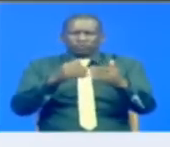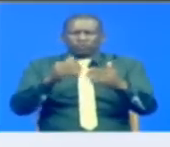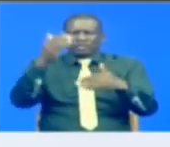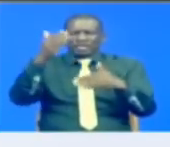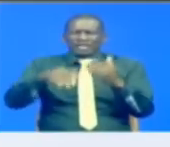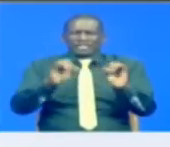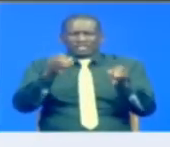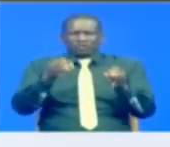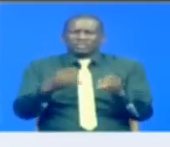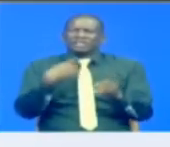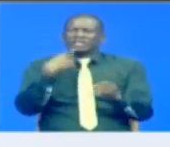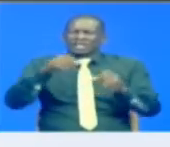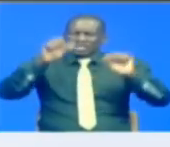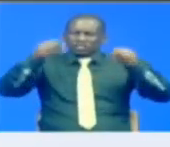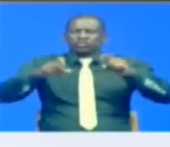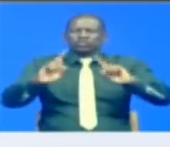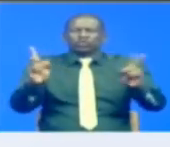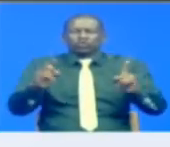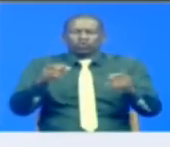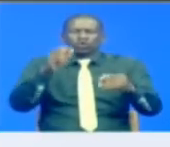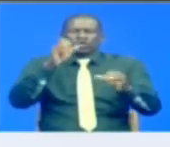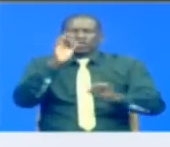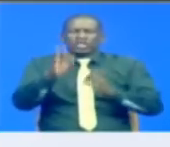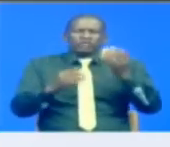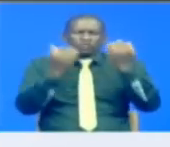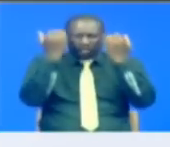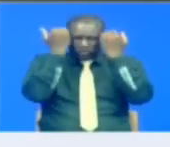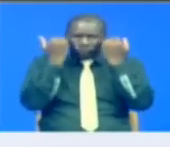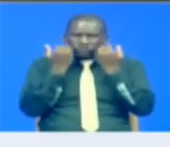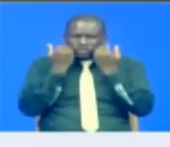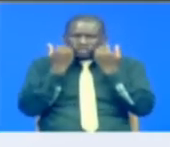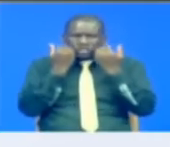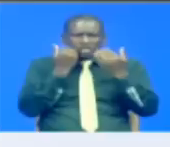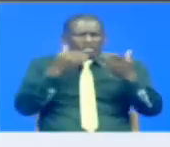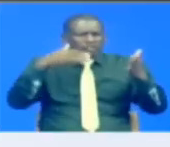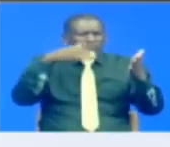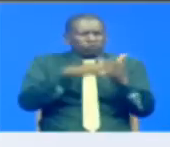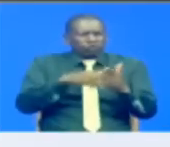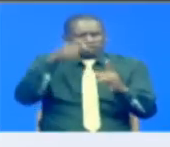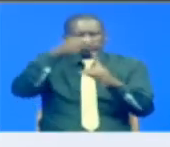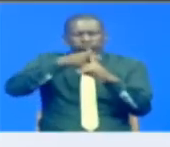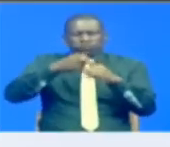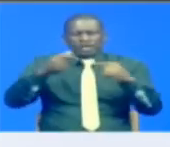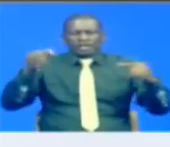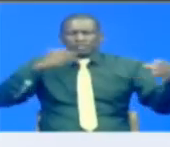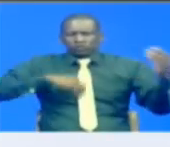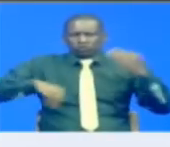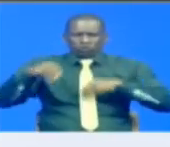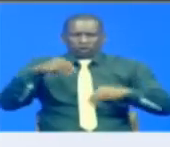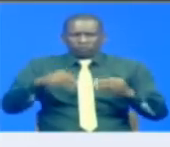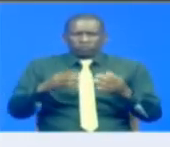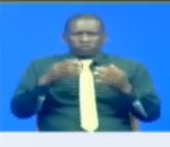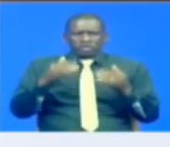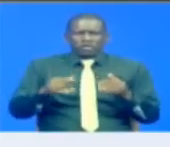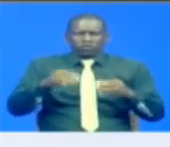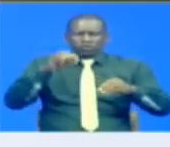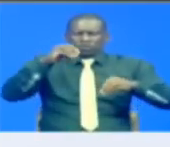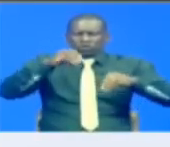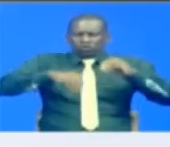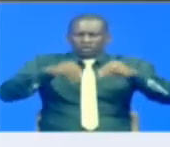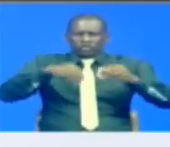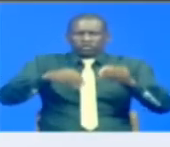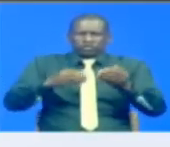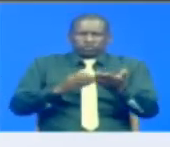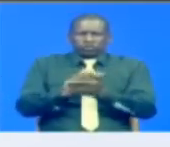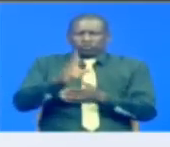yes or no what you think on whether the judiciary is an impediment in the war against corruption. And that poll is on Twitter. And